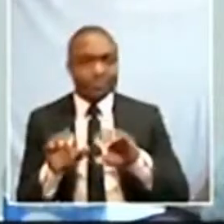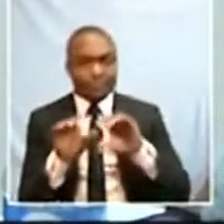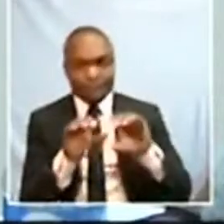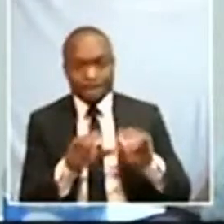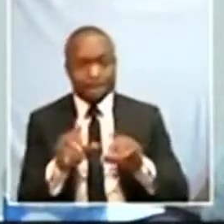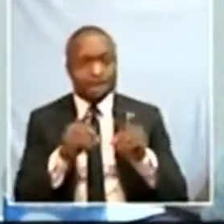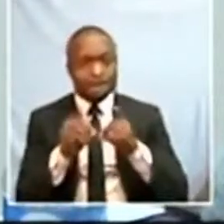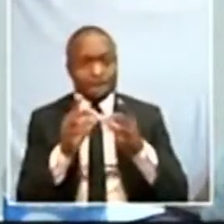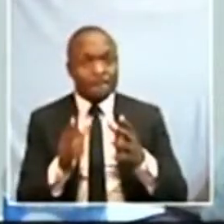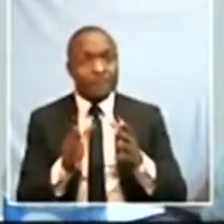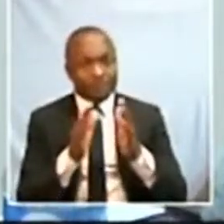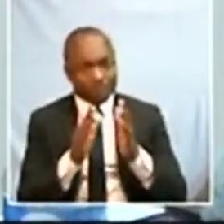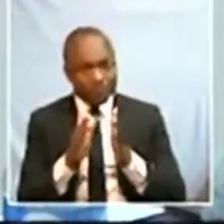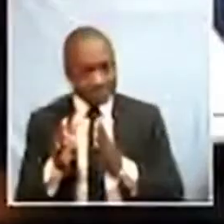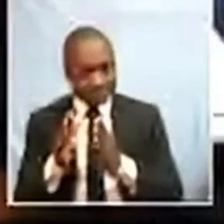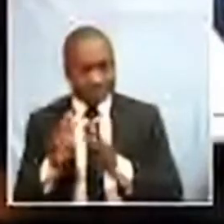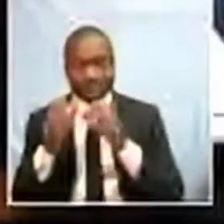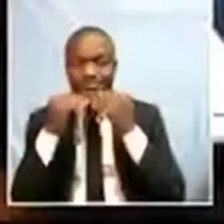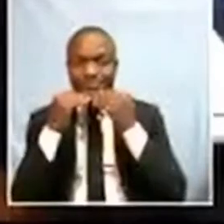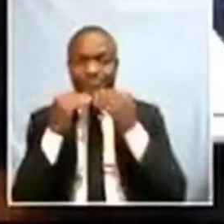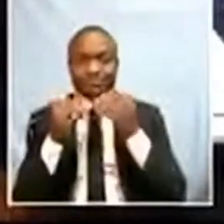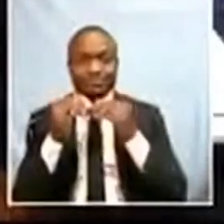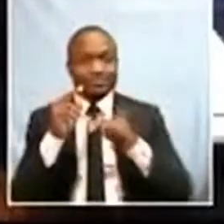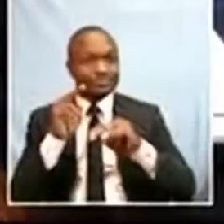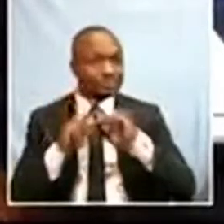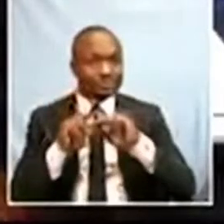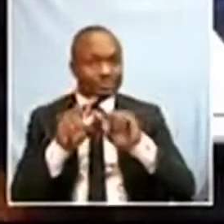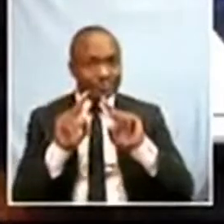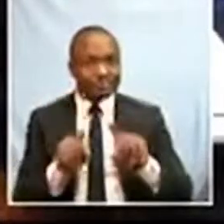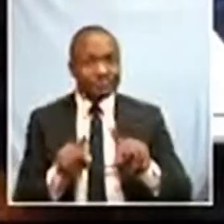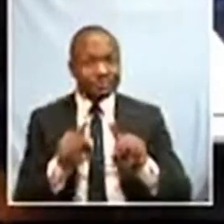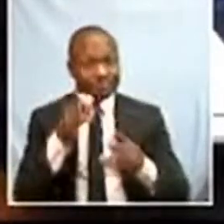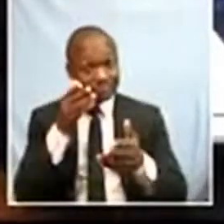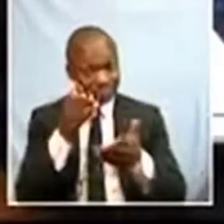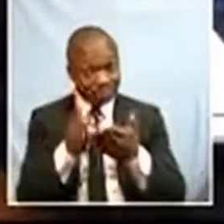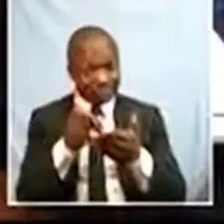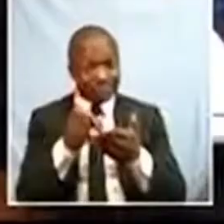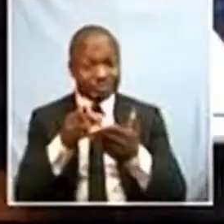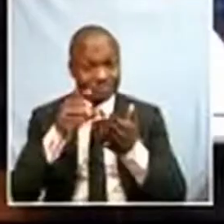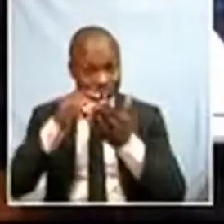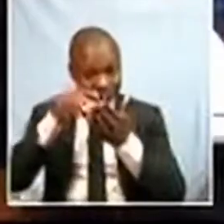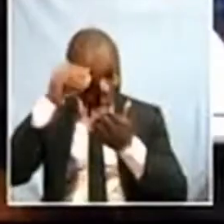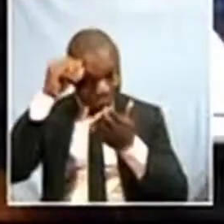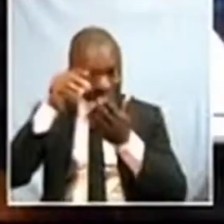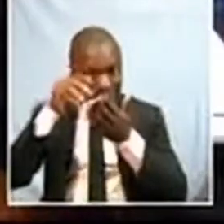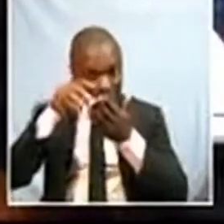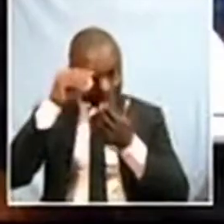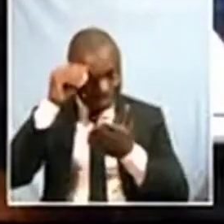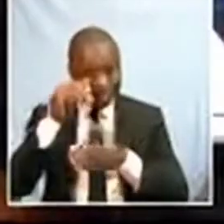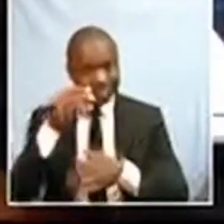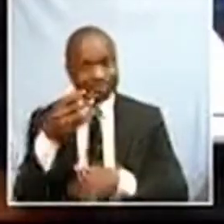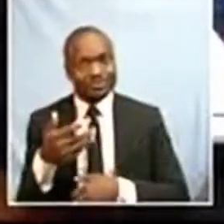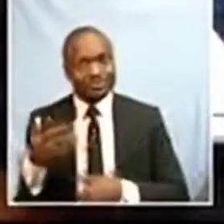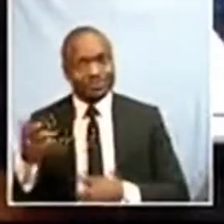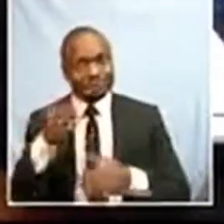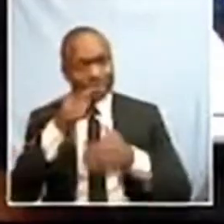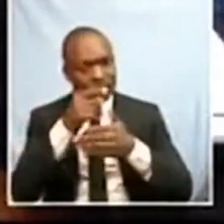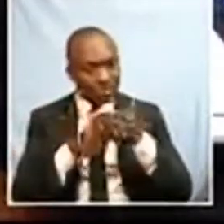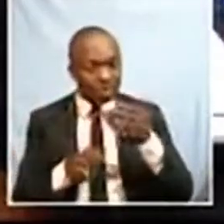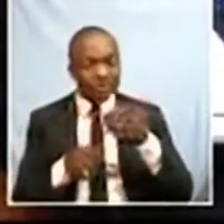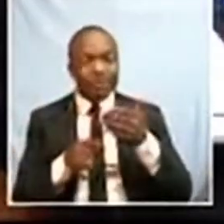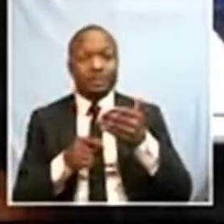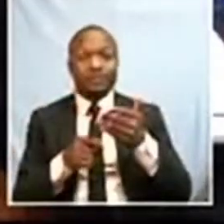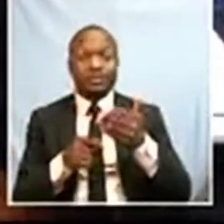Director Planning. Thank you very much, Chair. I think this is a learning curve, and so what